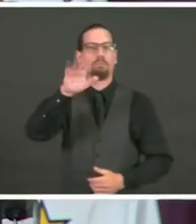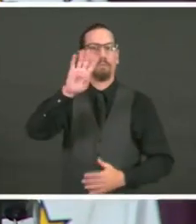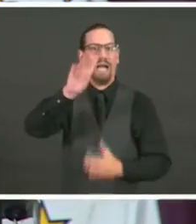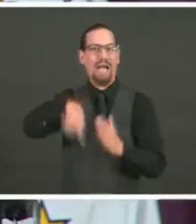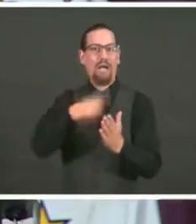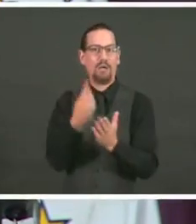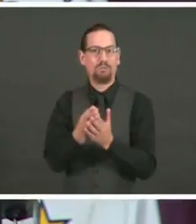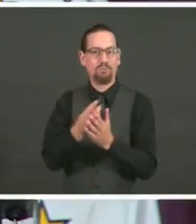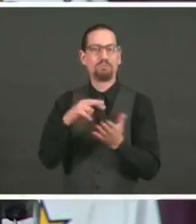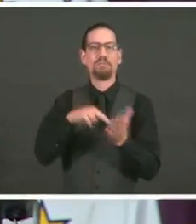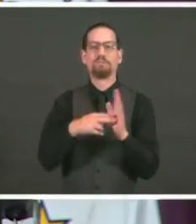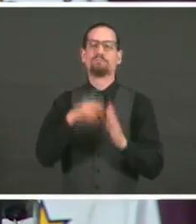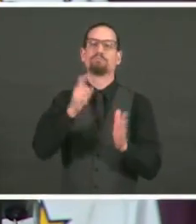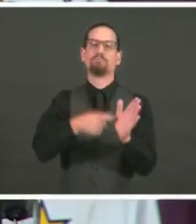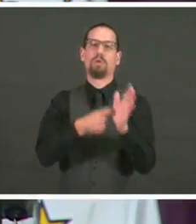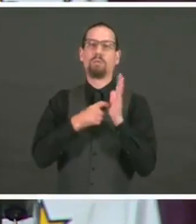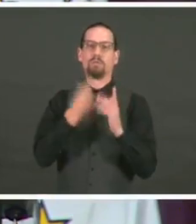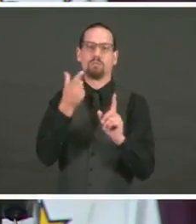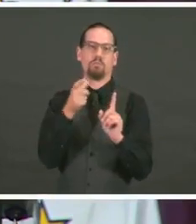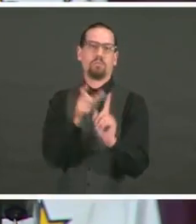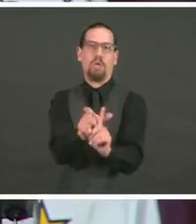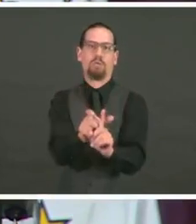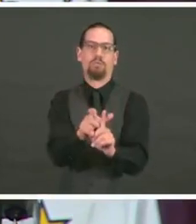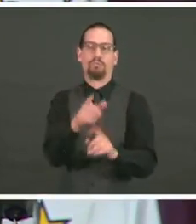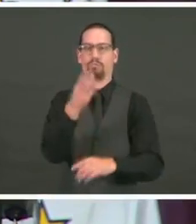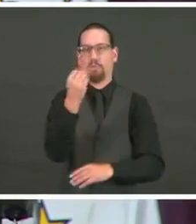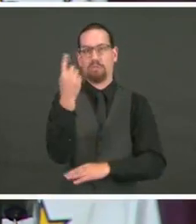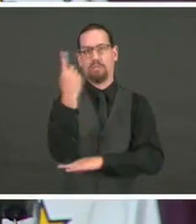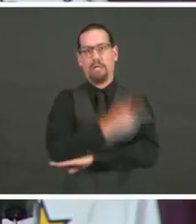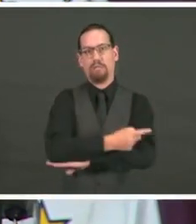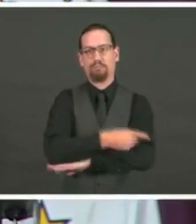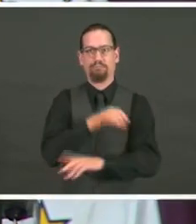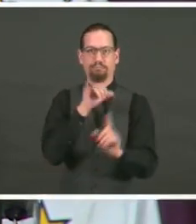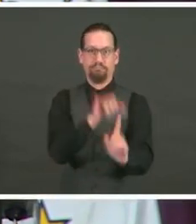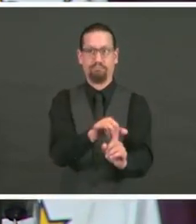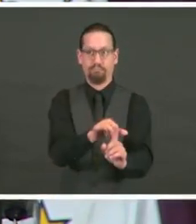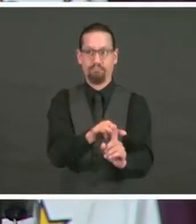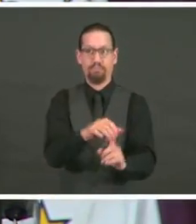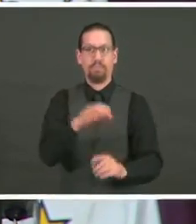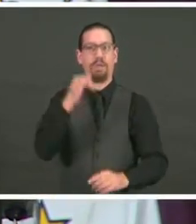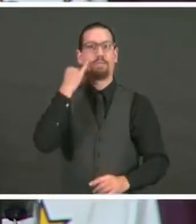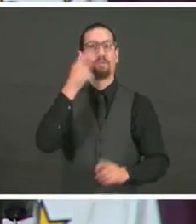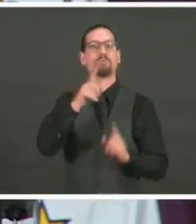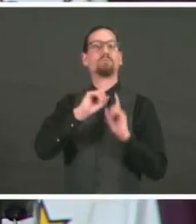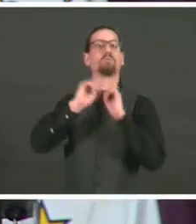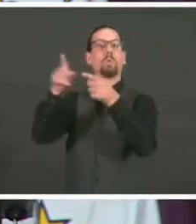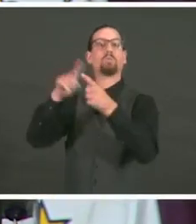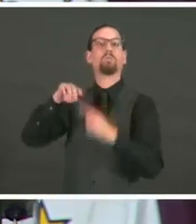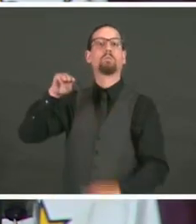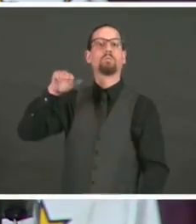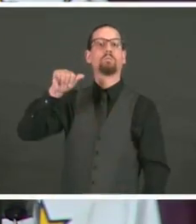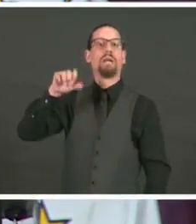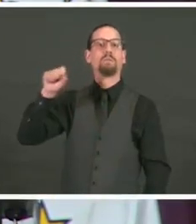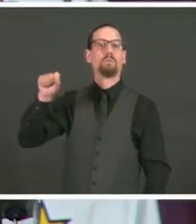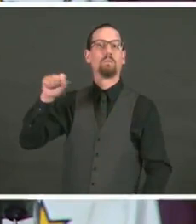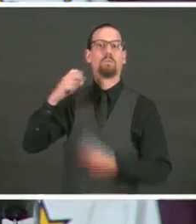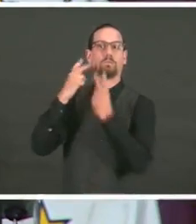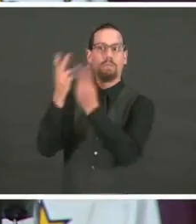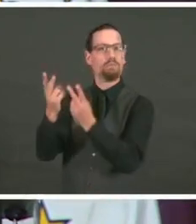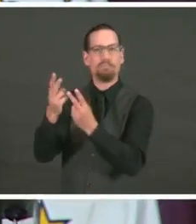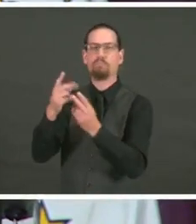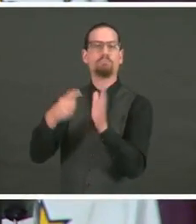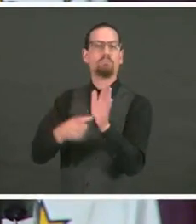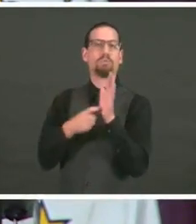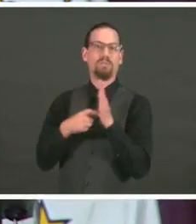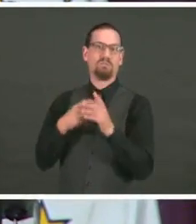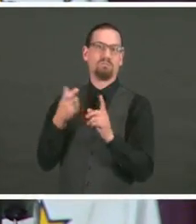for 14 days. If you go to Massachusetts, you need to quarantine for 14 days